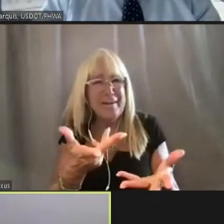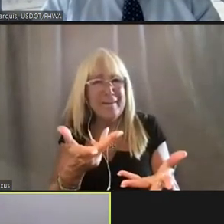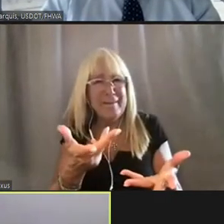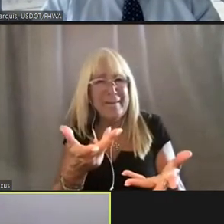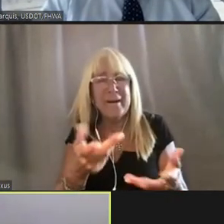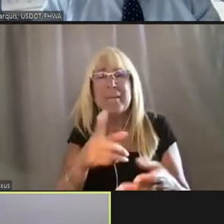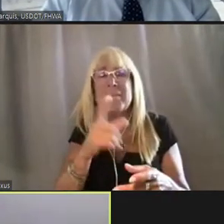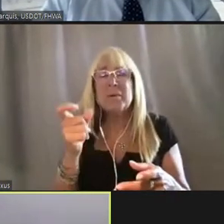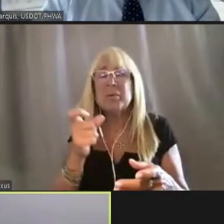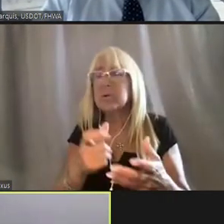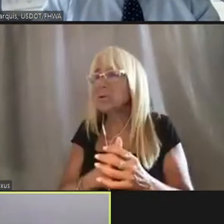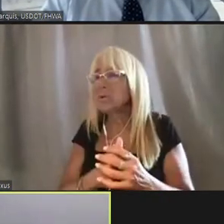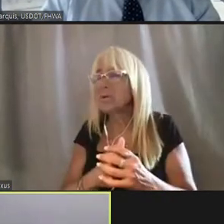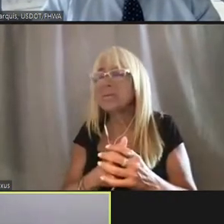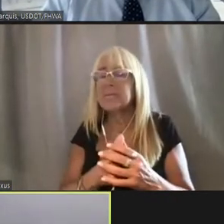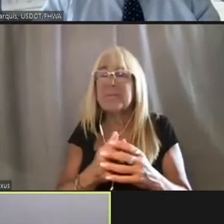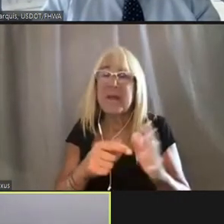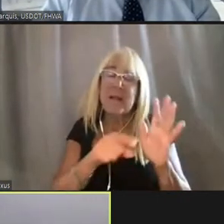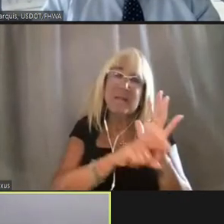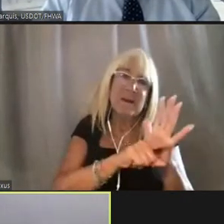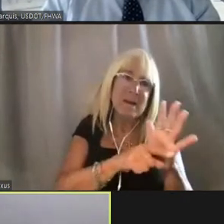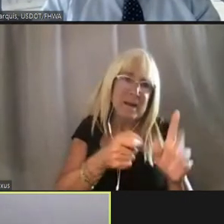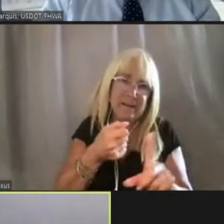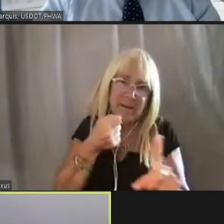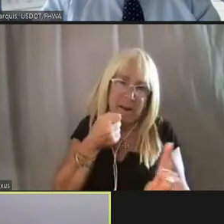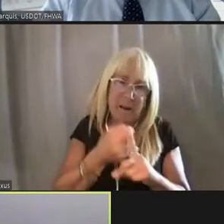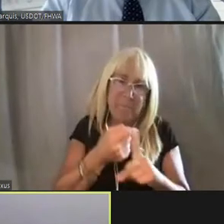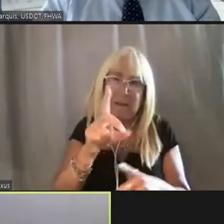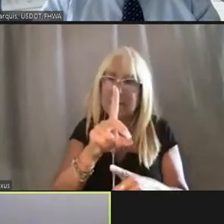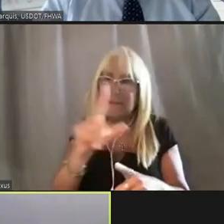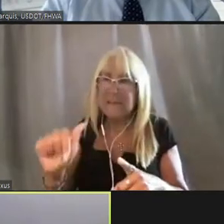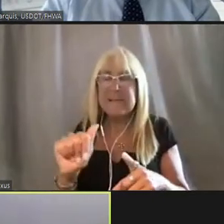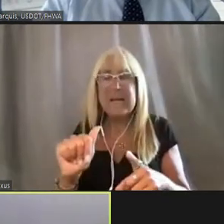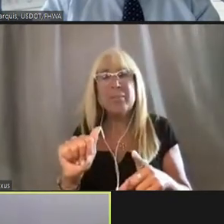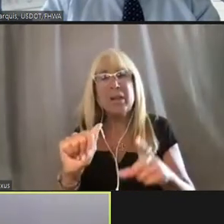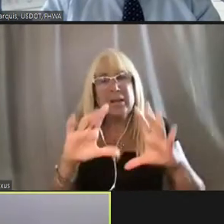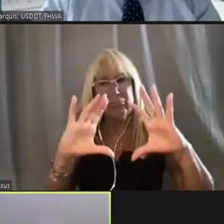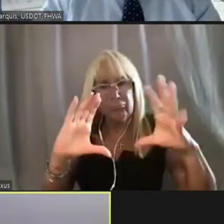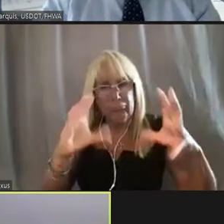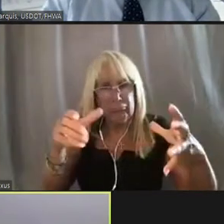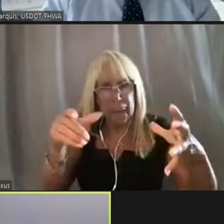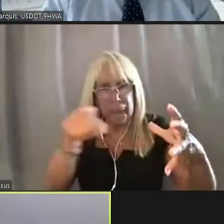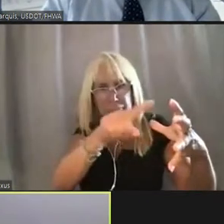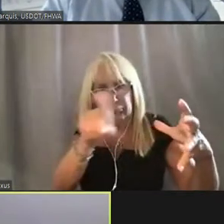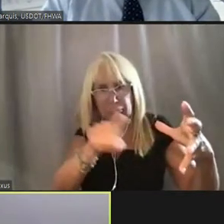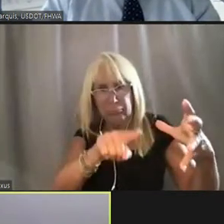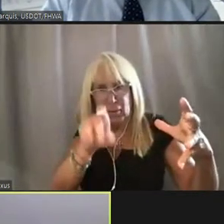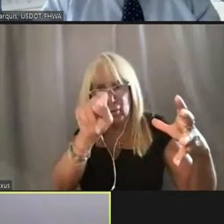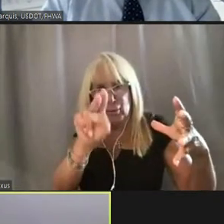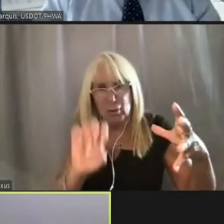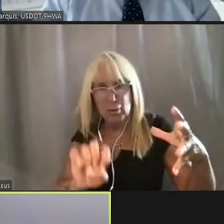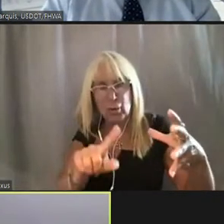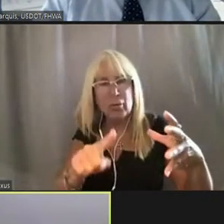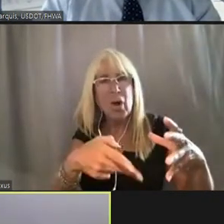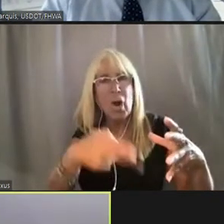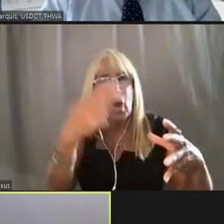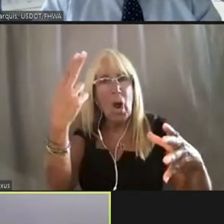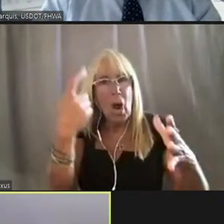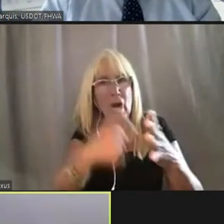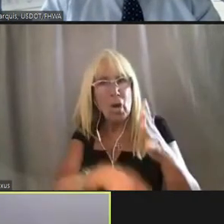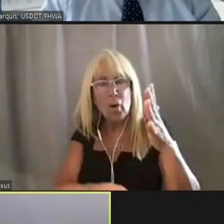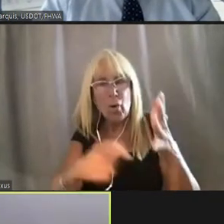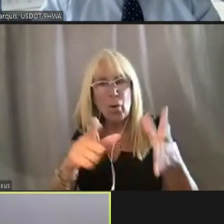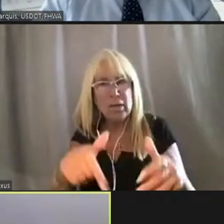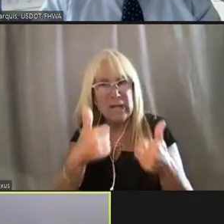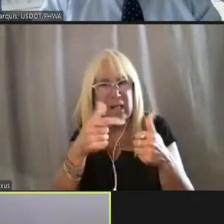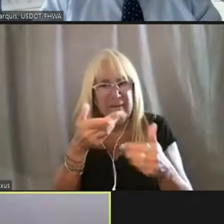of the outsized negative impact from the disabled Community within the Zone which is already subject to a higher cost of living because of the various disability